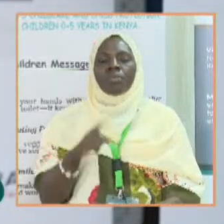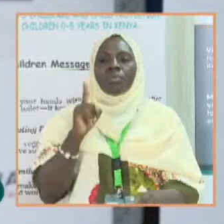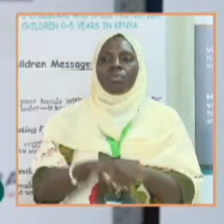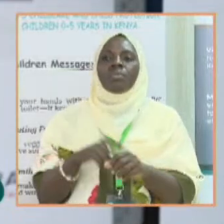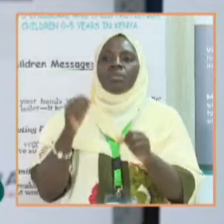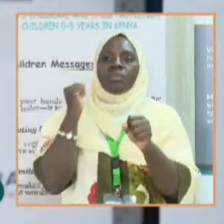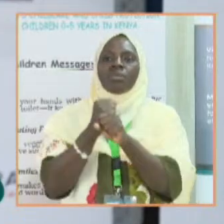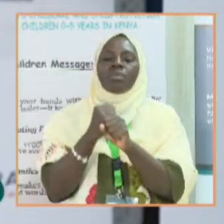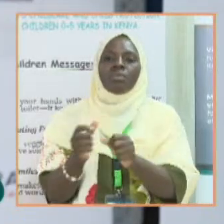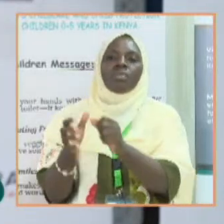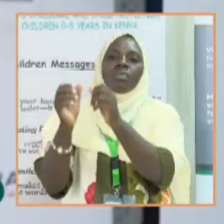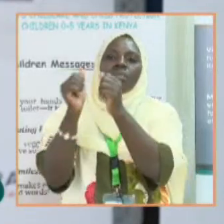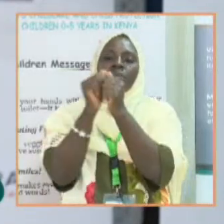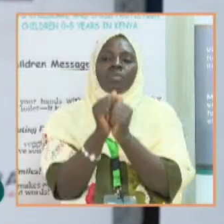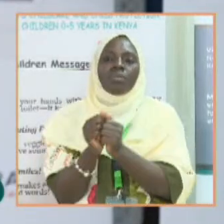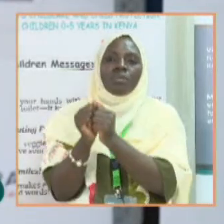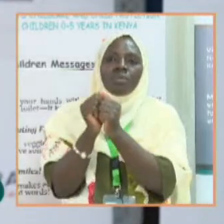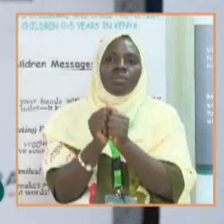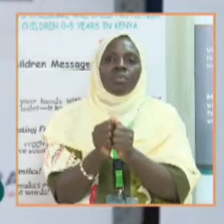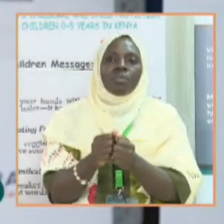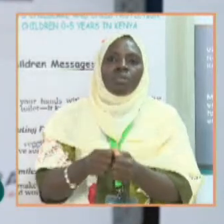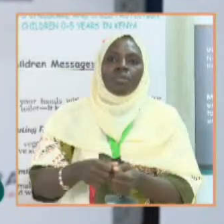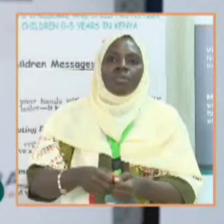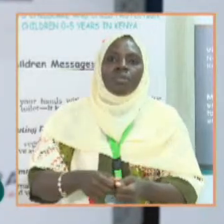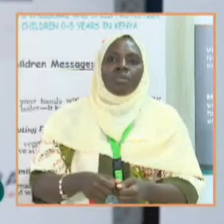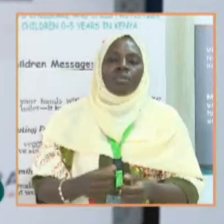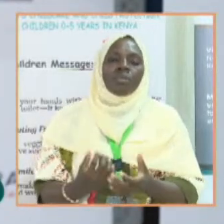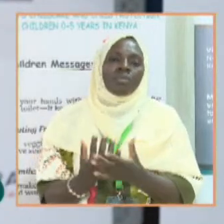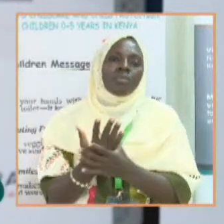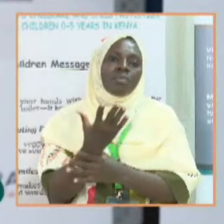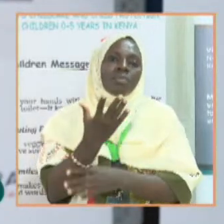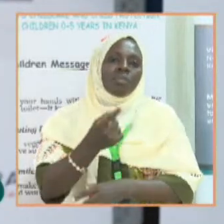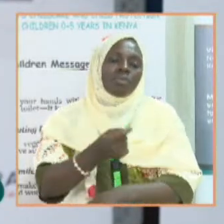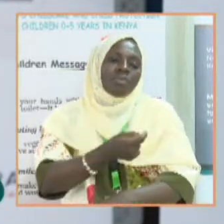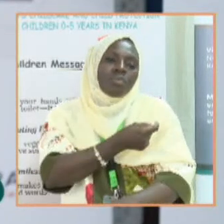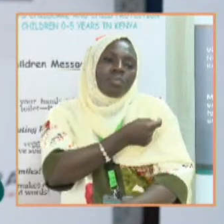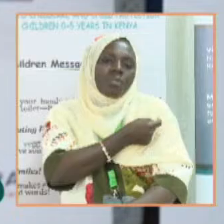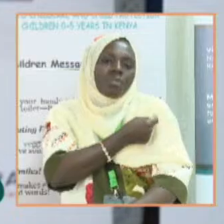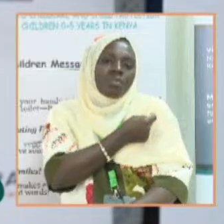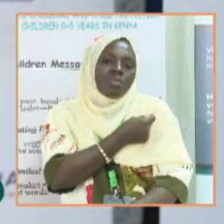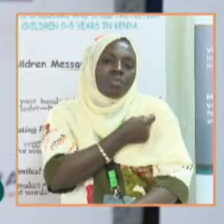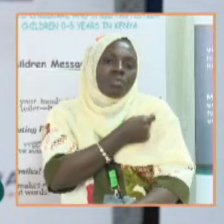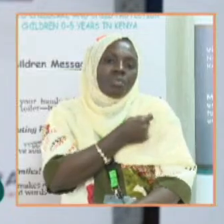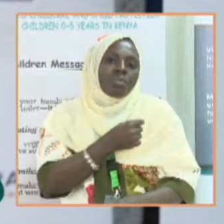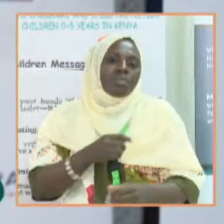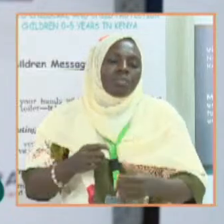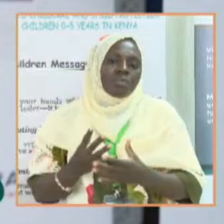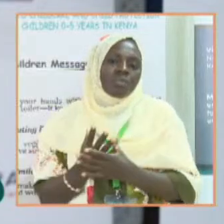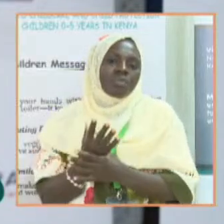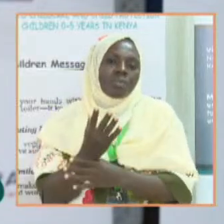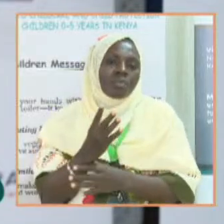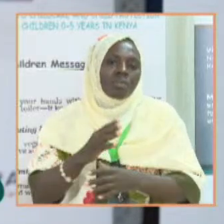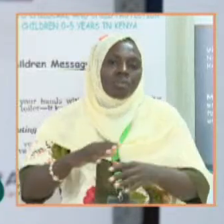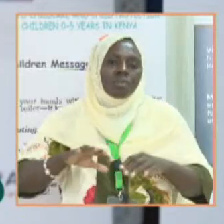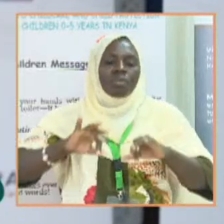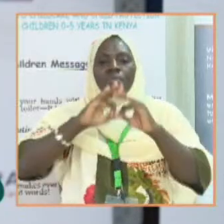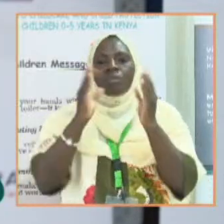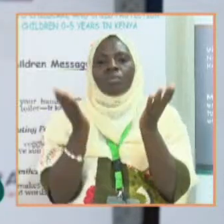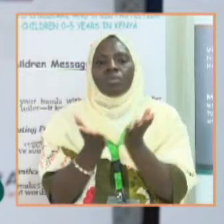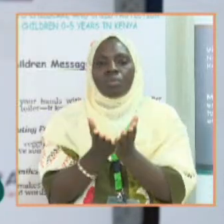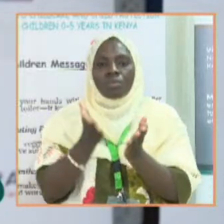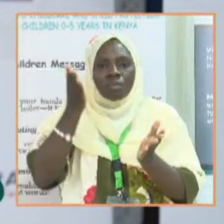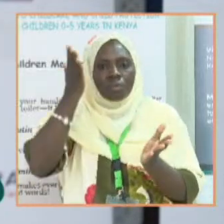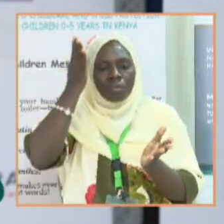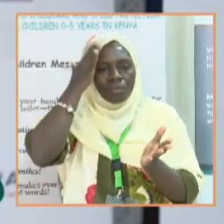been, the findings indicate an improved vaccination and immunization, increased community awareness, strengthened healthcare access to the